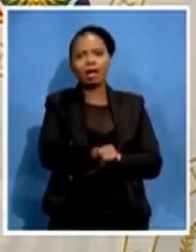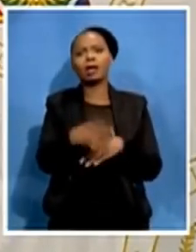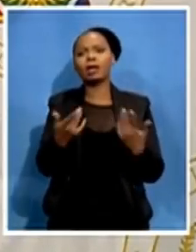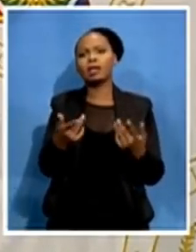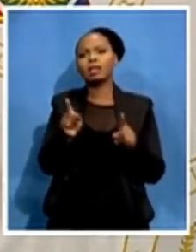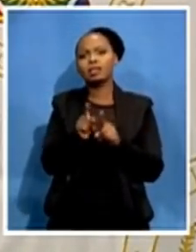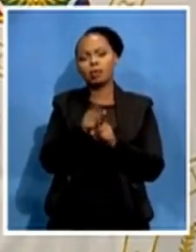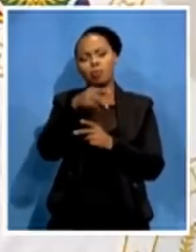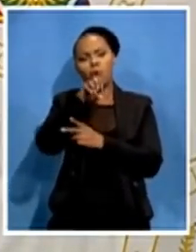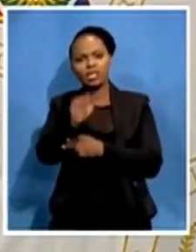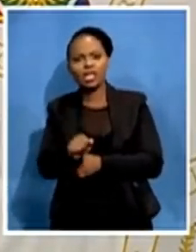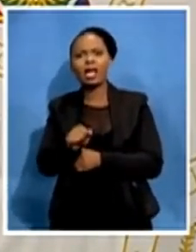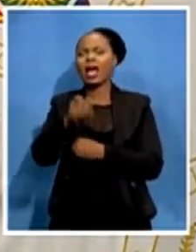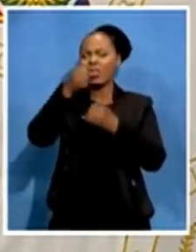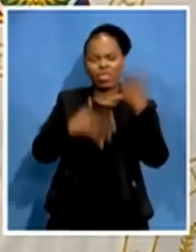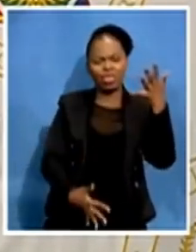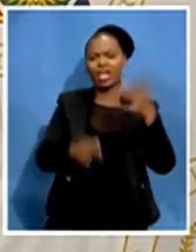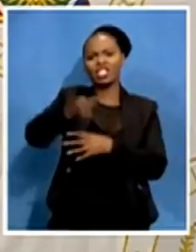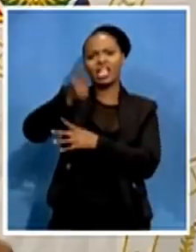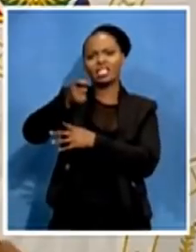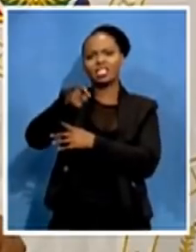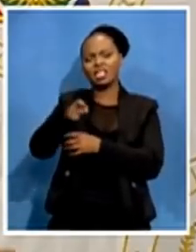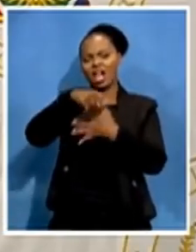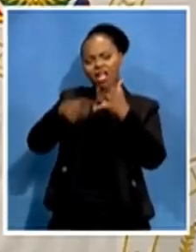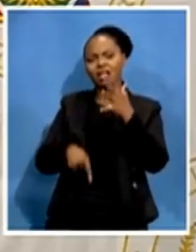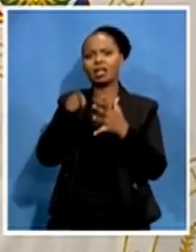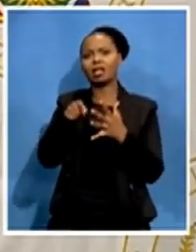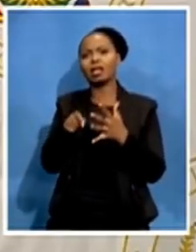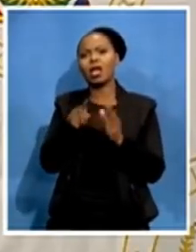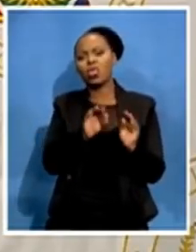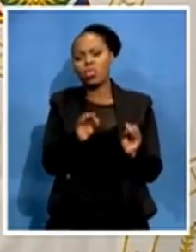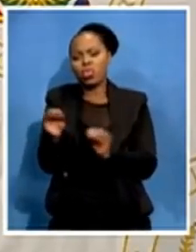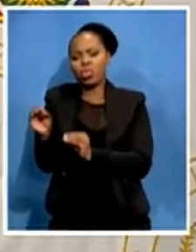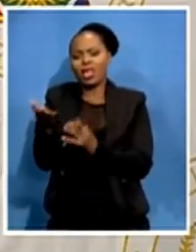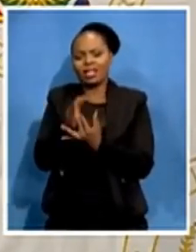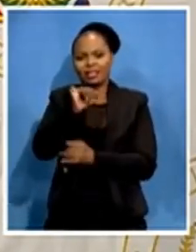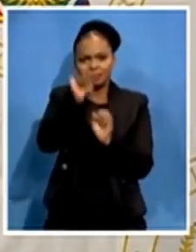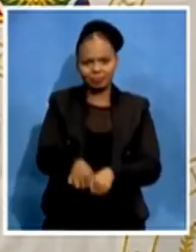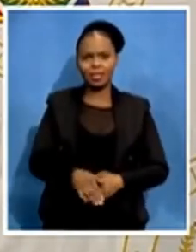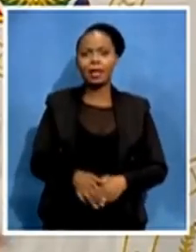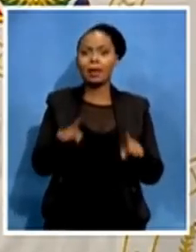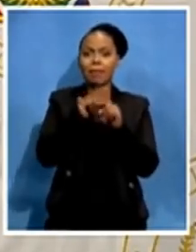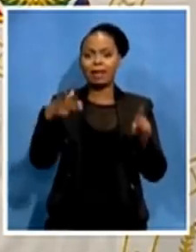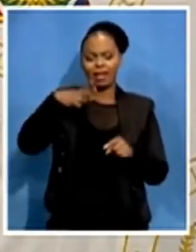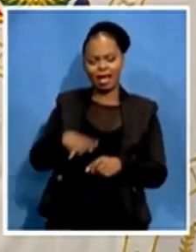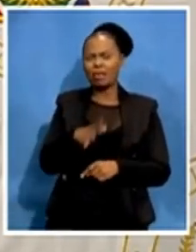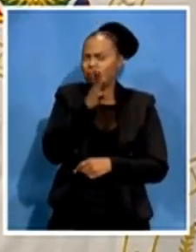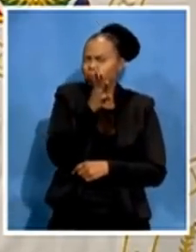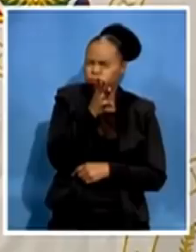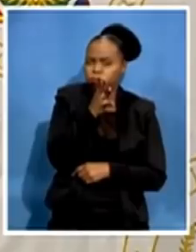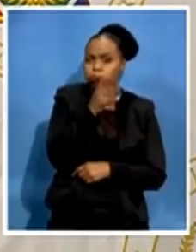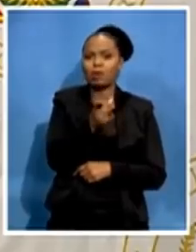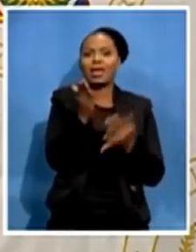are the exceptions. Only 3 matters. The many matters that have been referred to the Judicial Service Commission were almost promptly